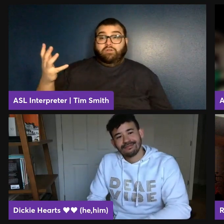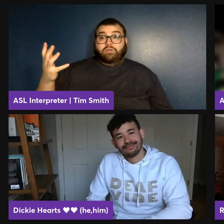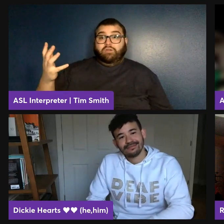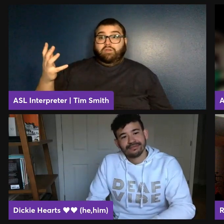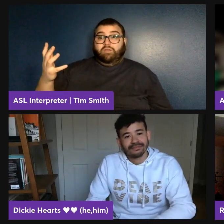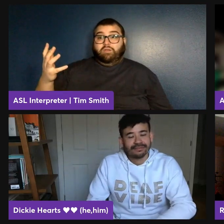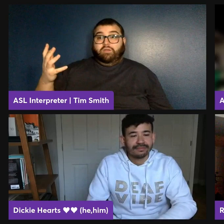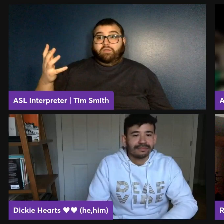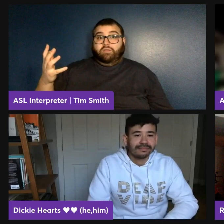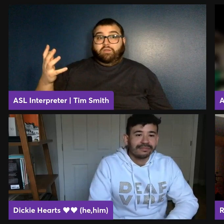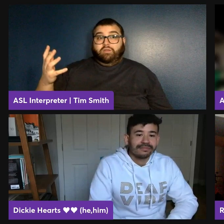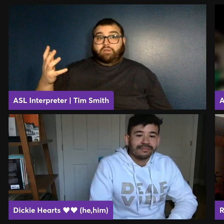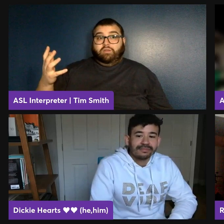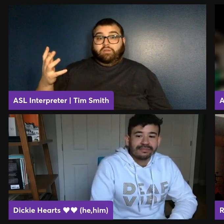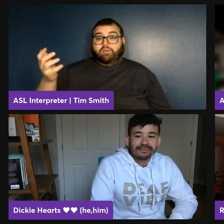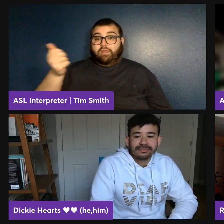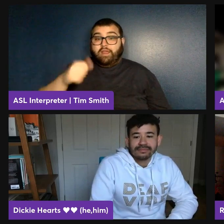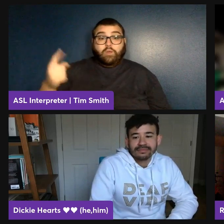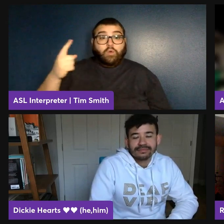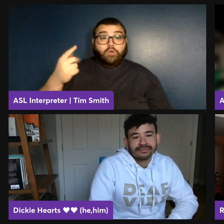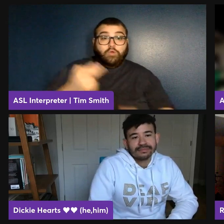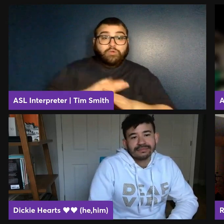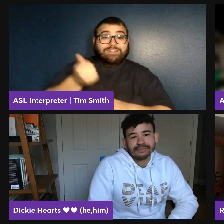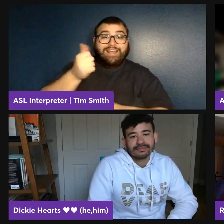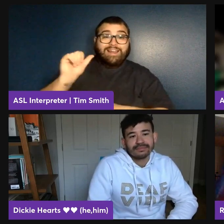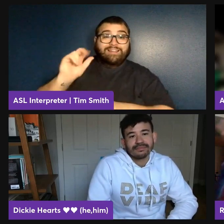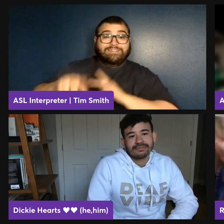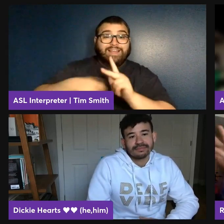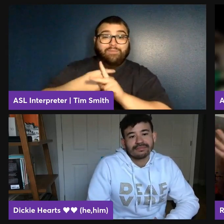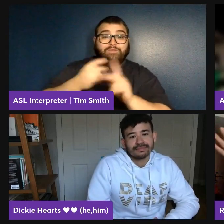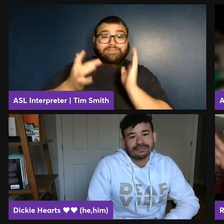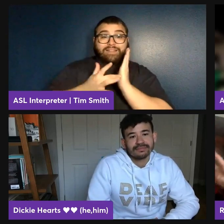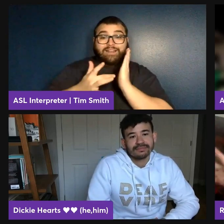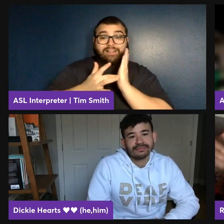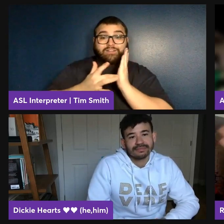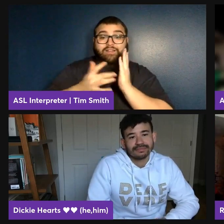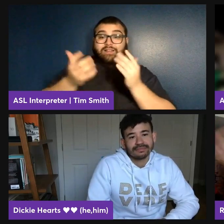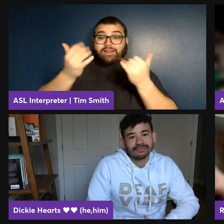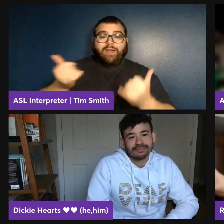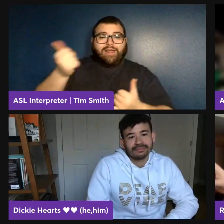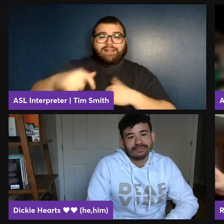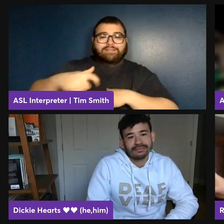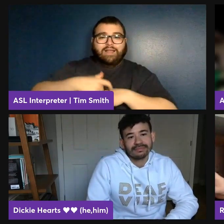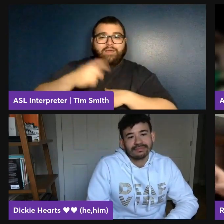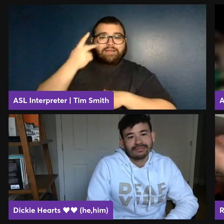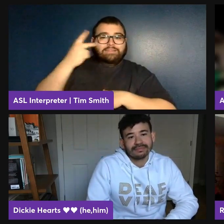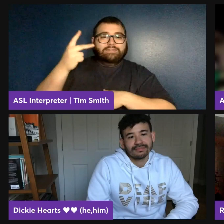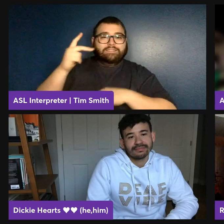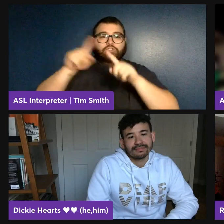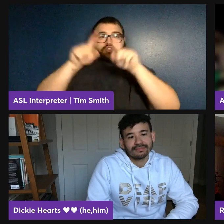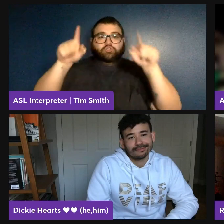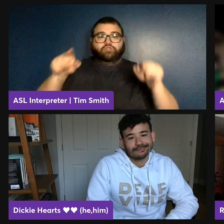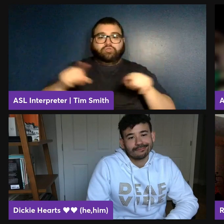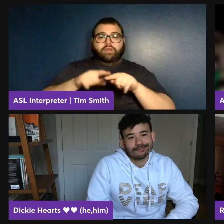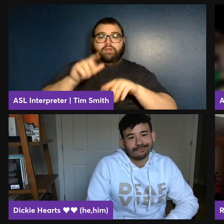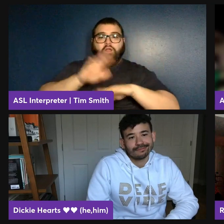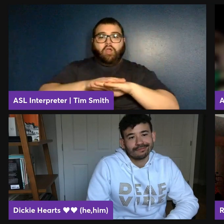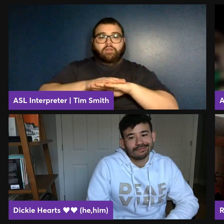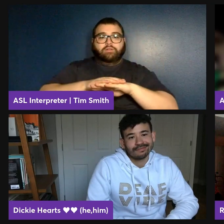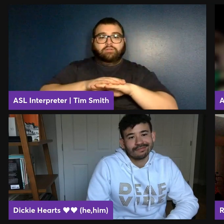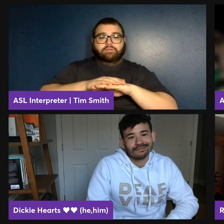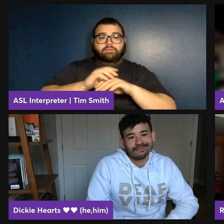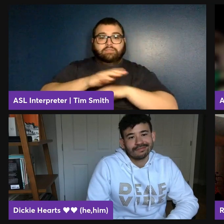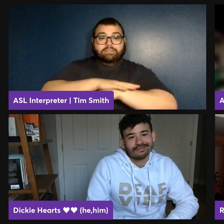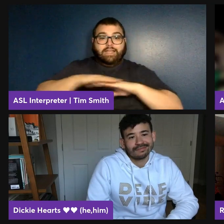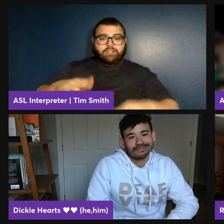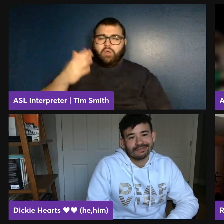like, anyone who uses any form of technology, anytime I see a screen on stage, I go, why aren't there